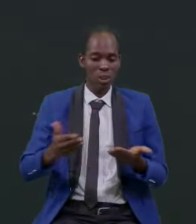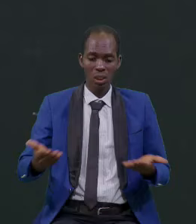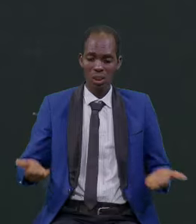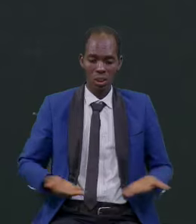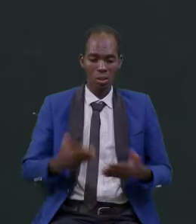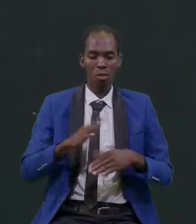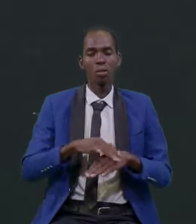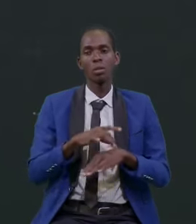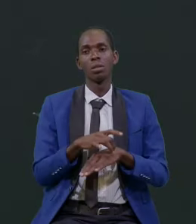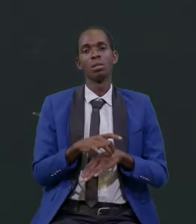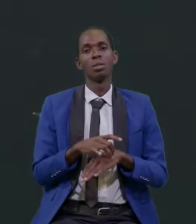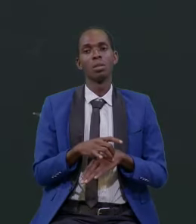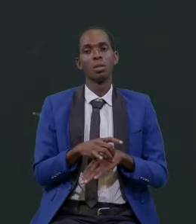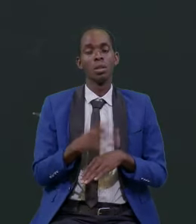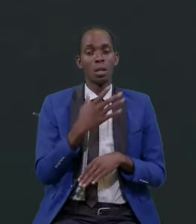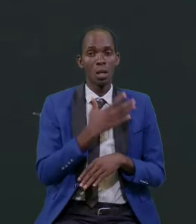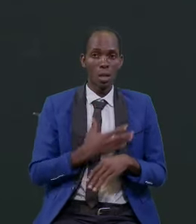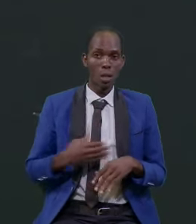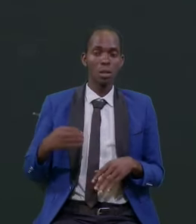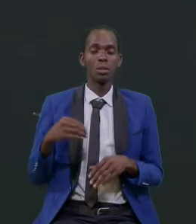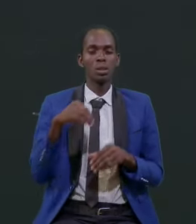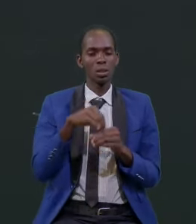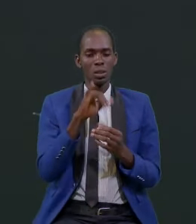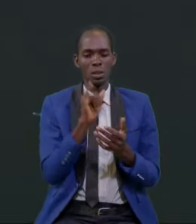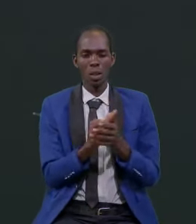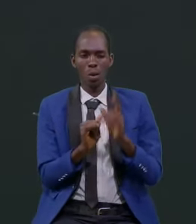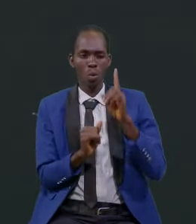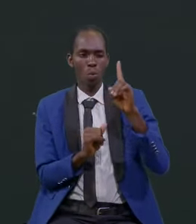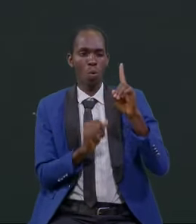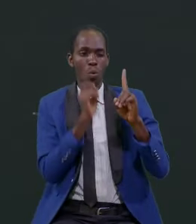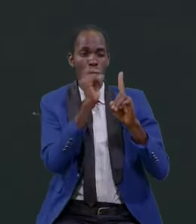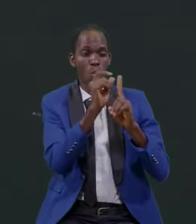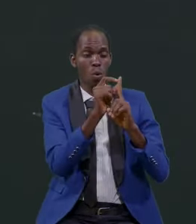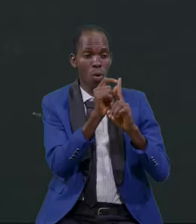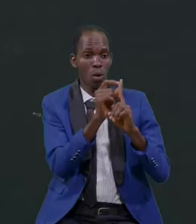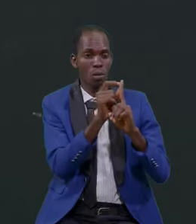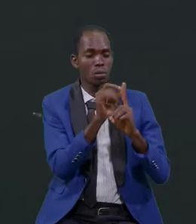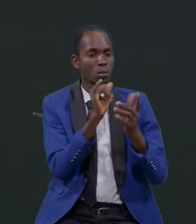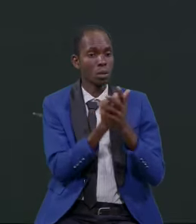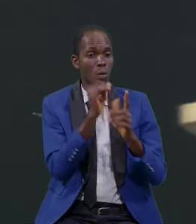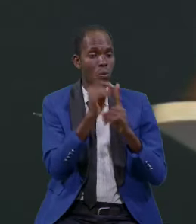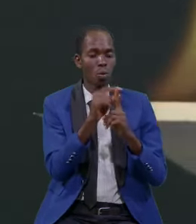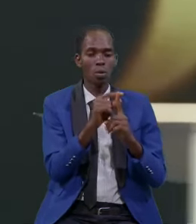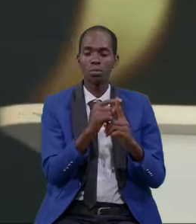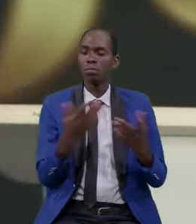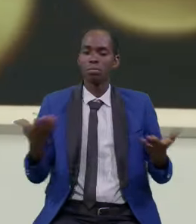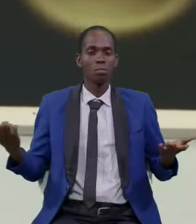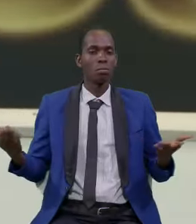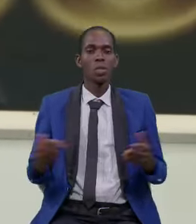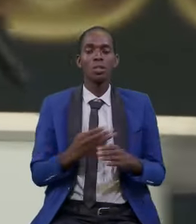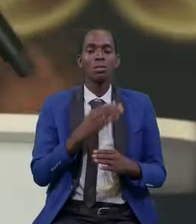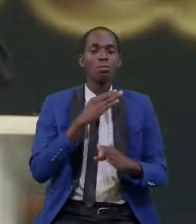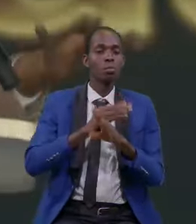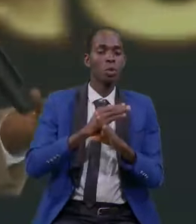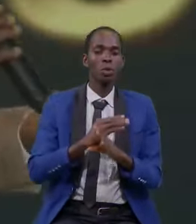And in that one statement, he cancels Calvary. In that one